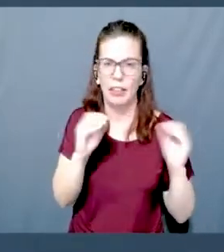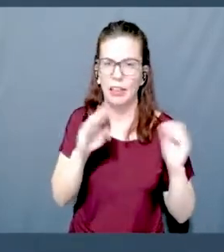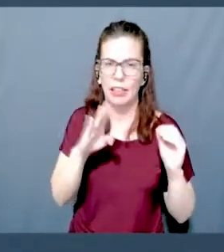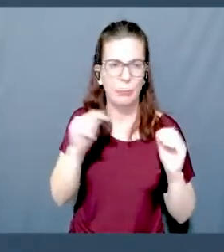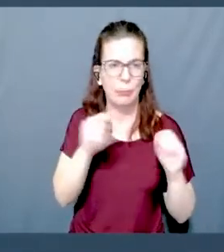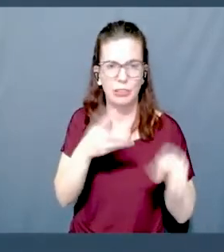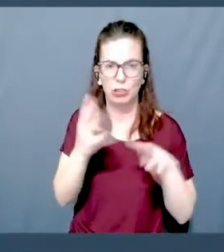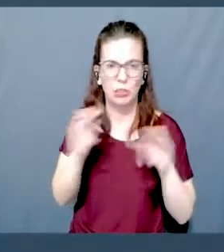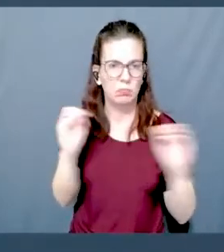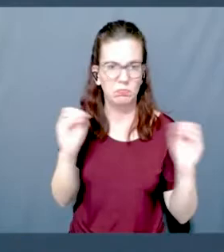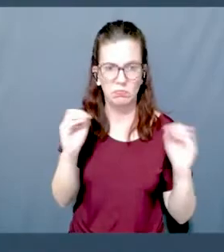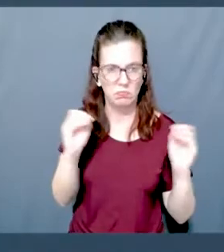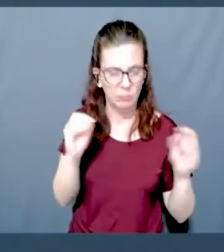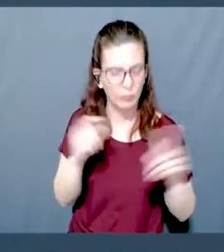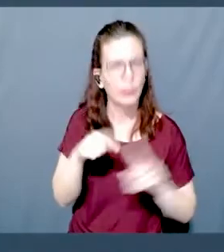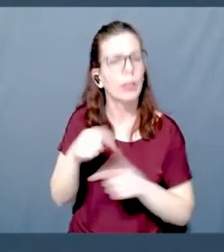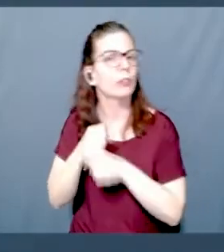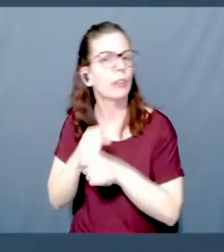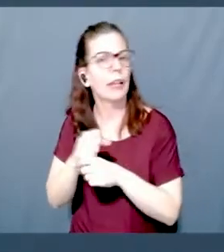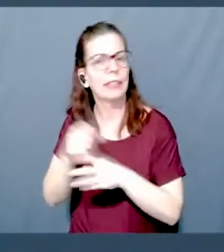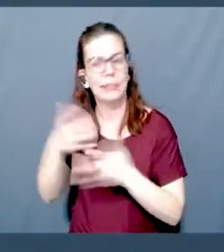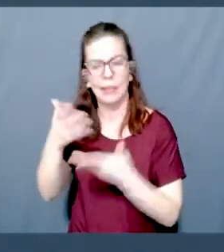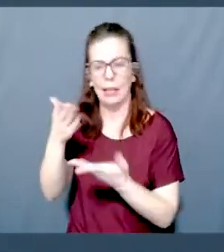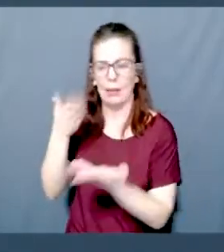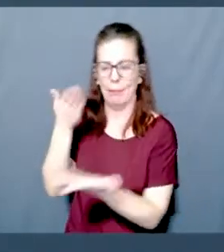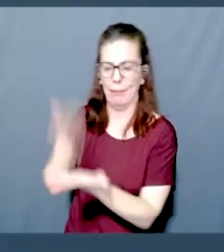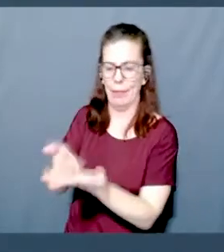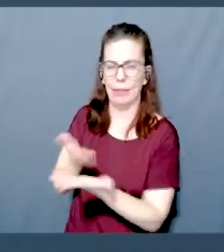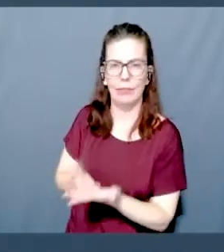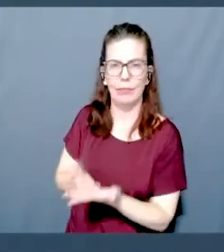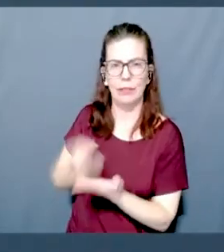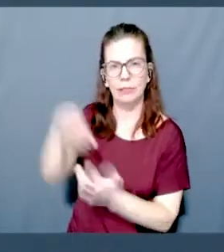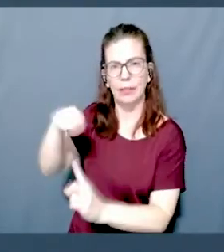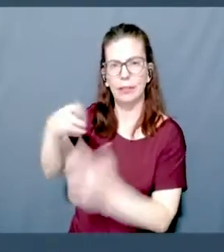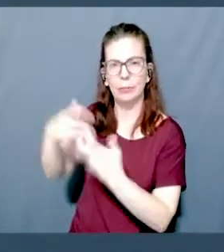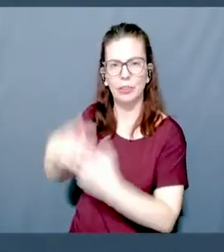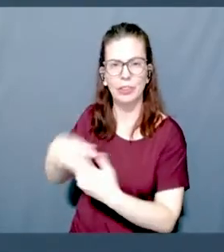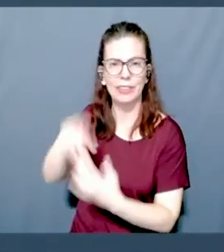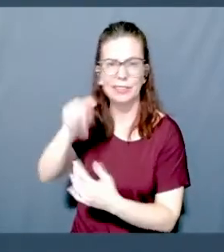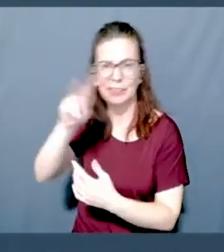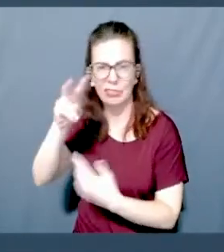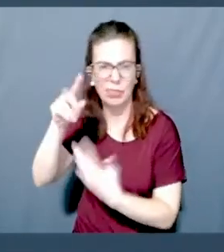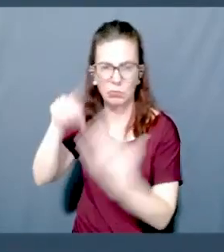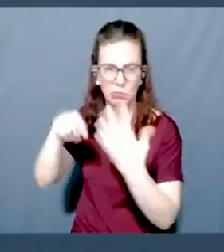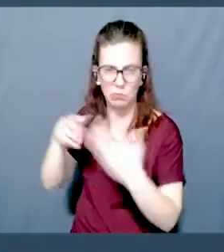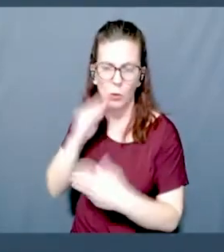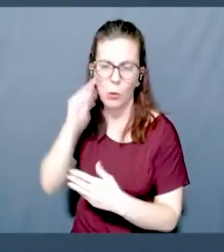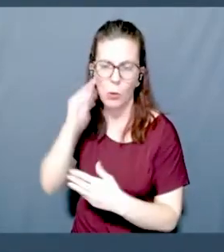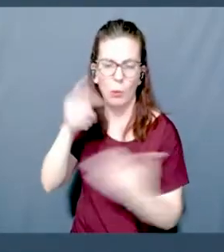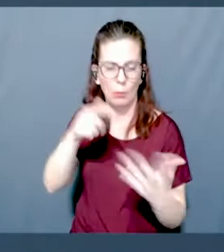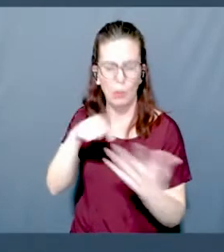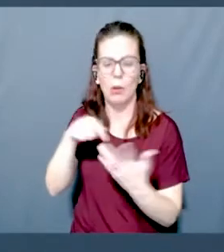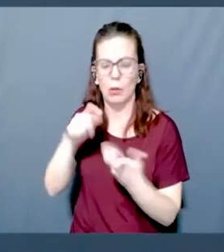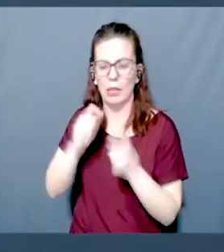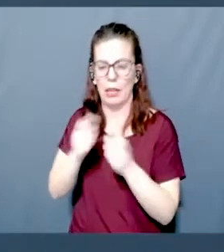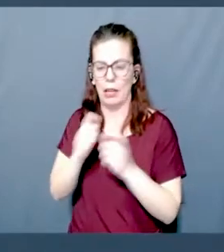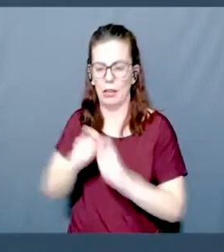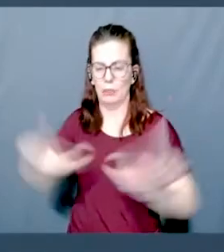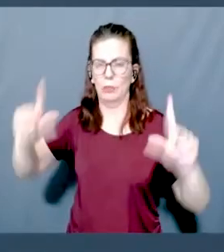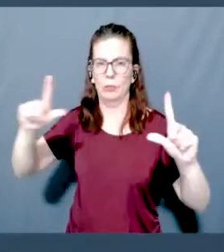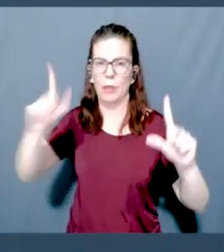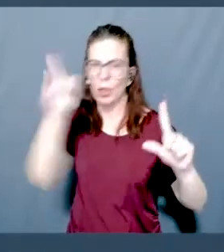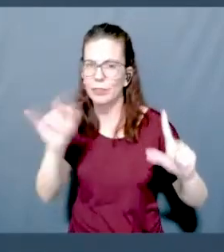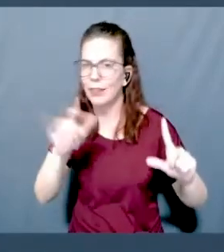it's simply creating a manifest that the player at home or the television at home can consume. Looks a lot like a live stream to the end